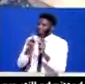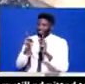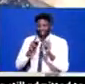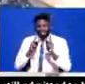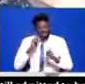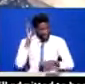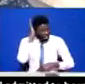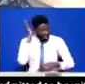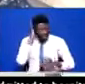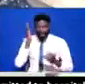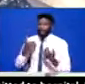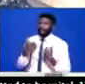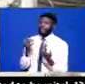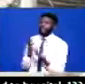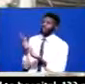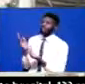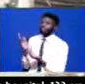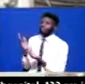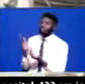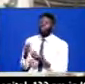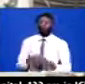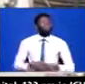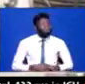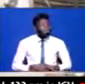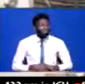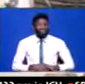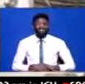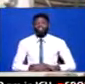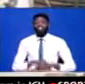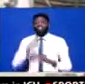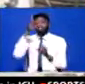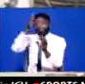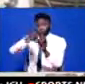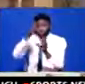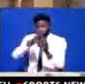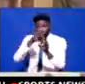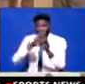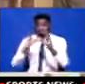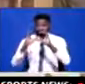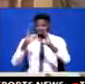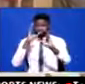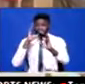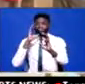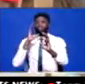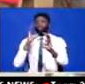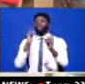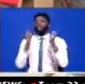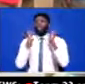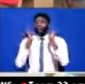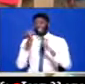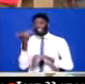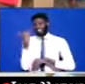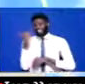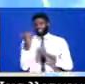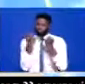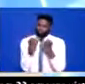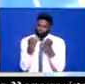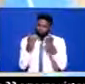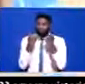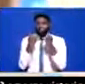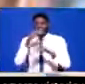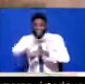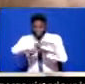This is what remains of a fuel tanker that was ferrying fuel from Kisumu to Uganda last evening. Perhaps a clear picture